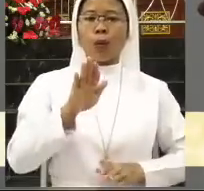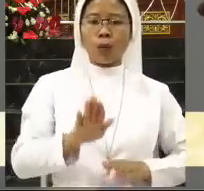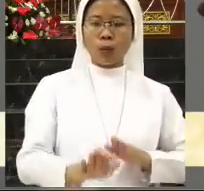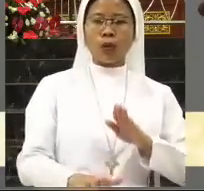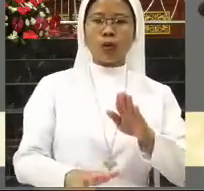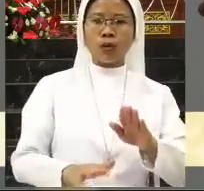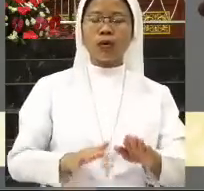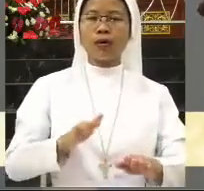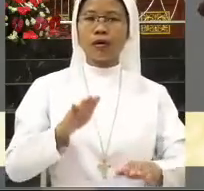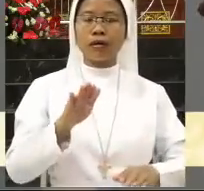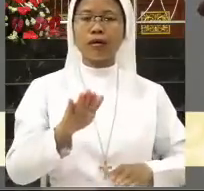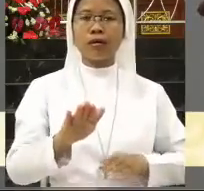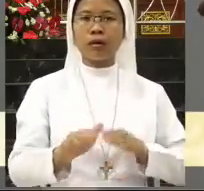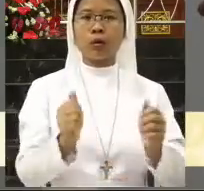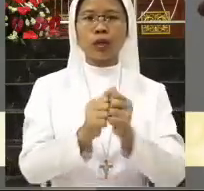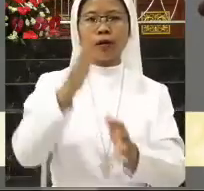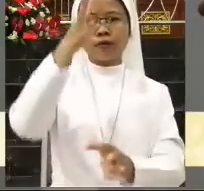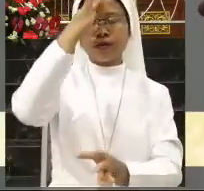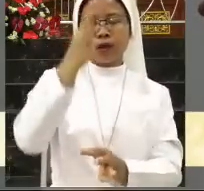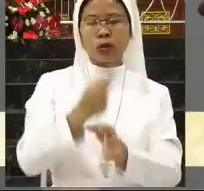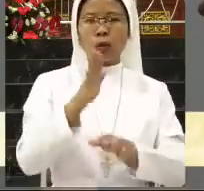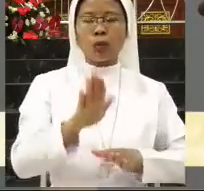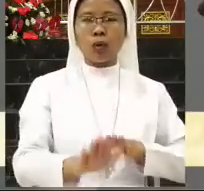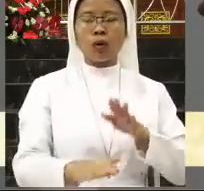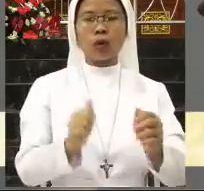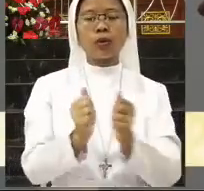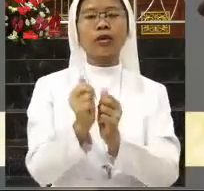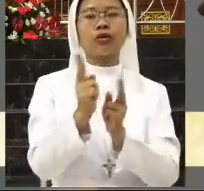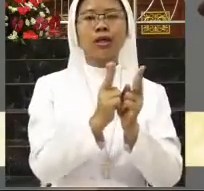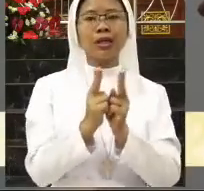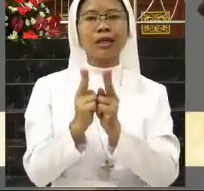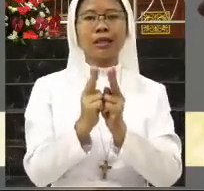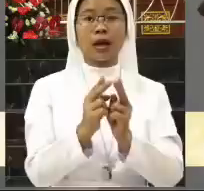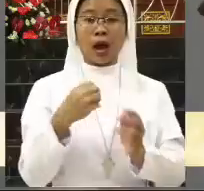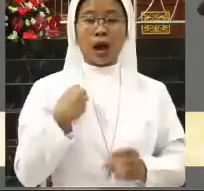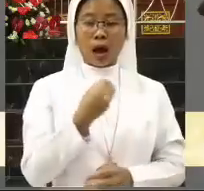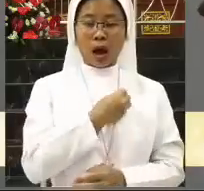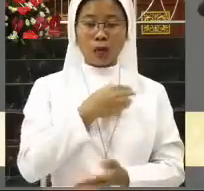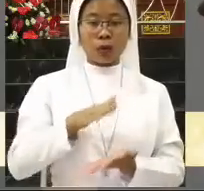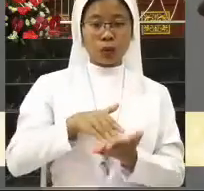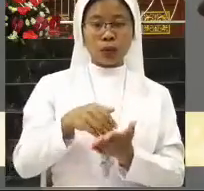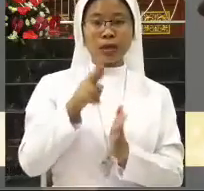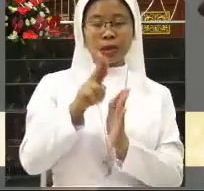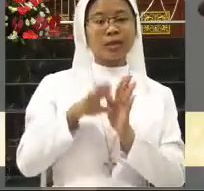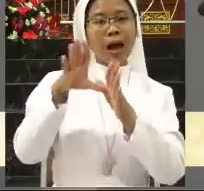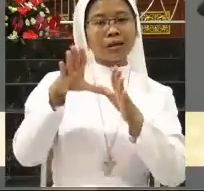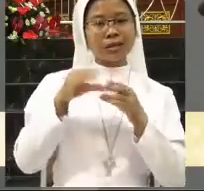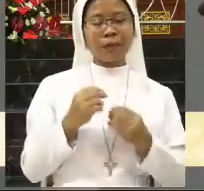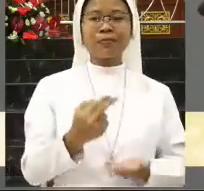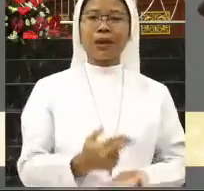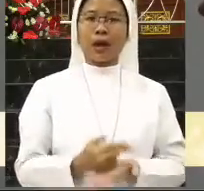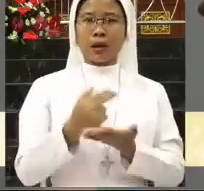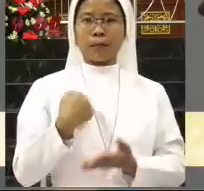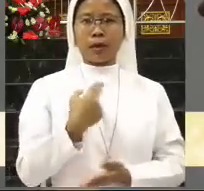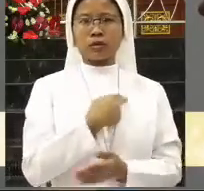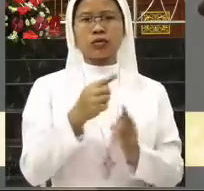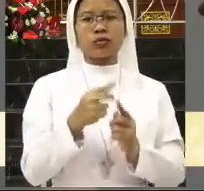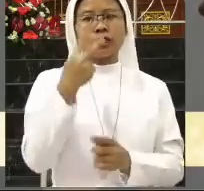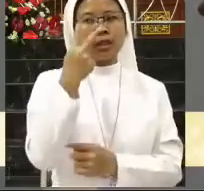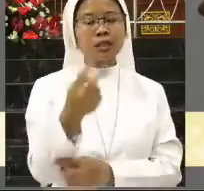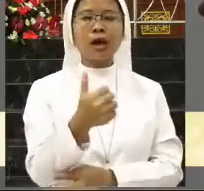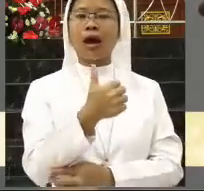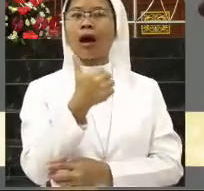extra mile. To live in harmony with human frailty helps us to see